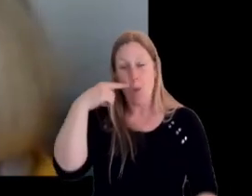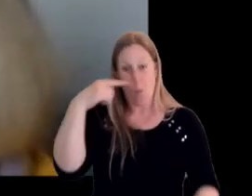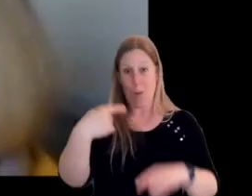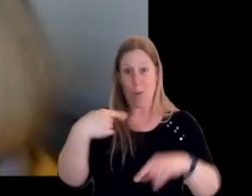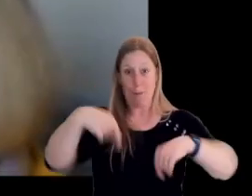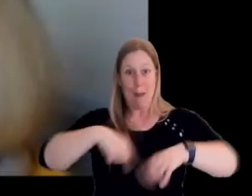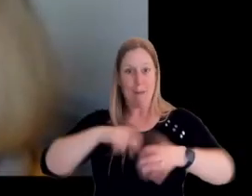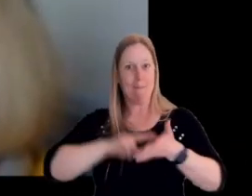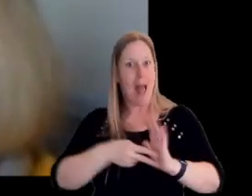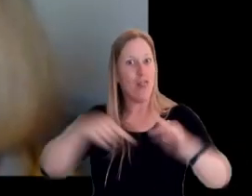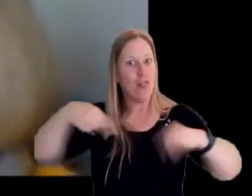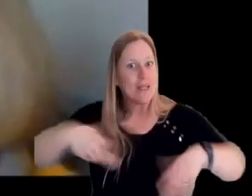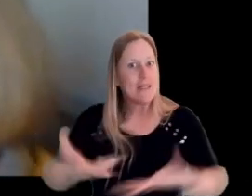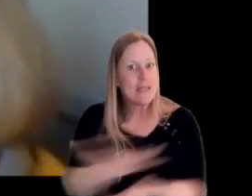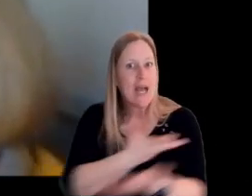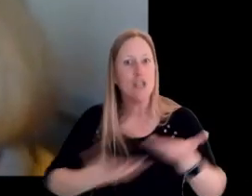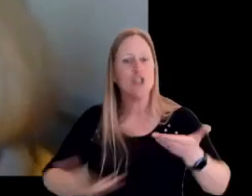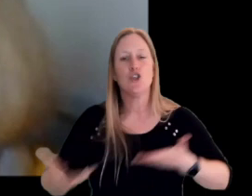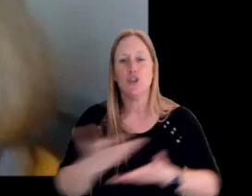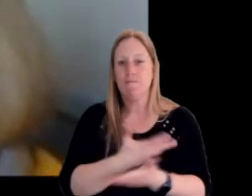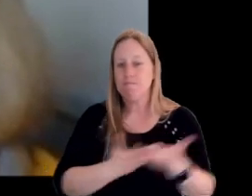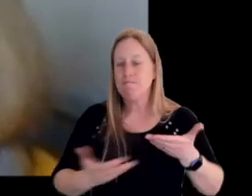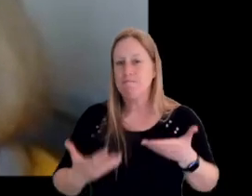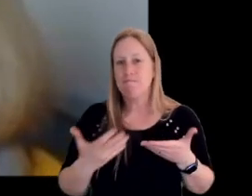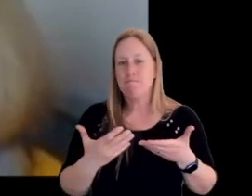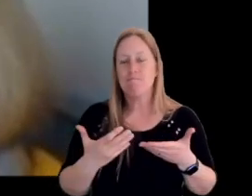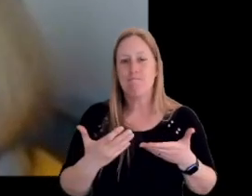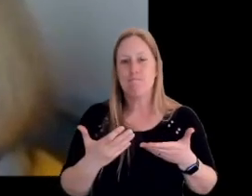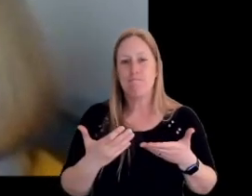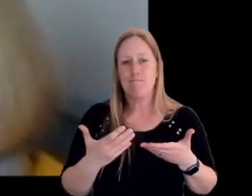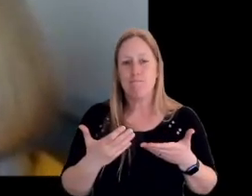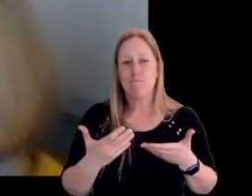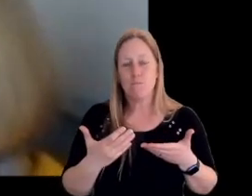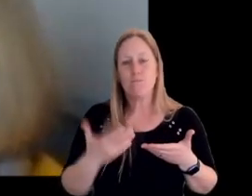this discussion was that although